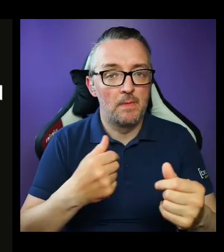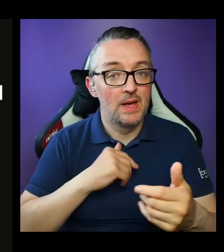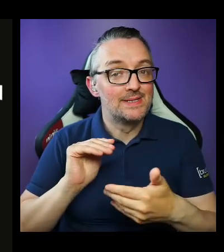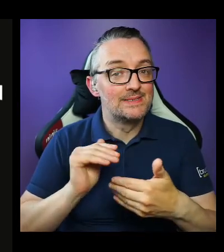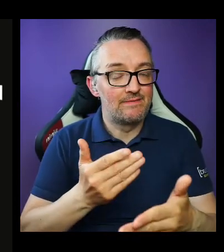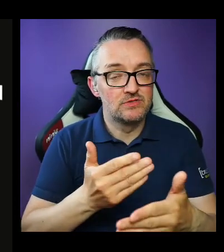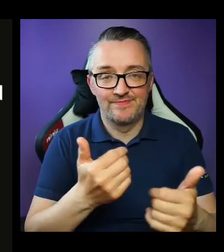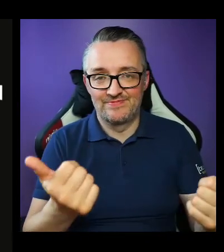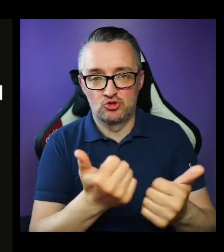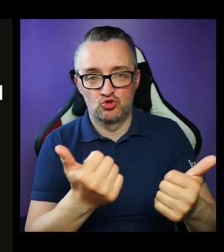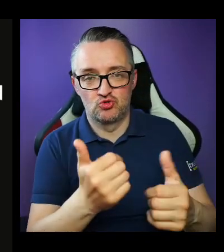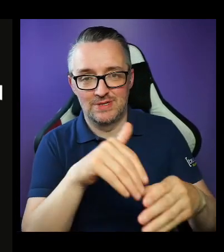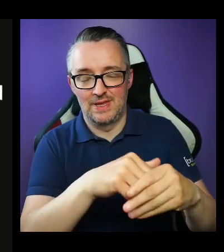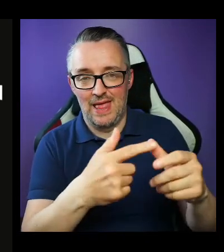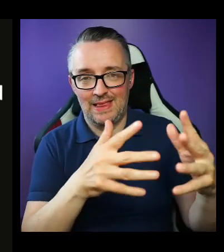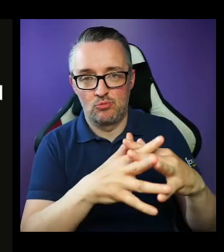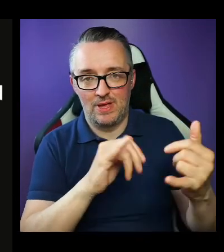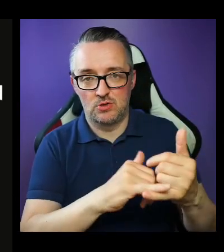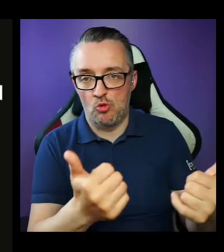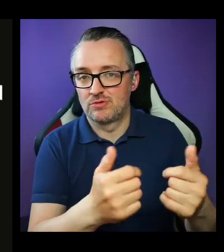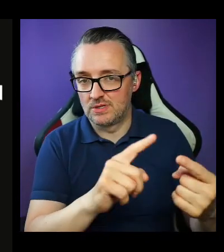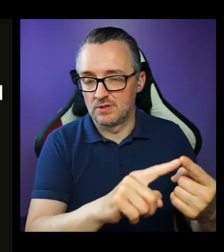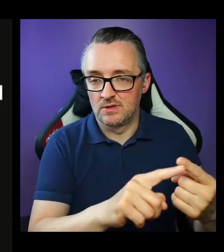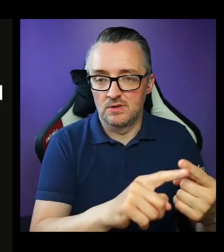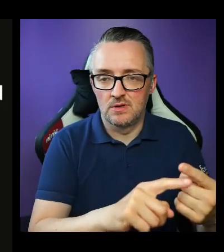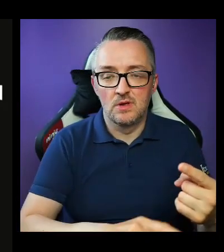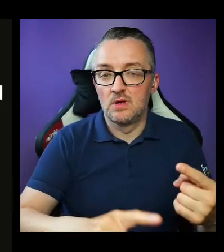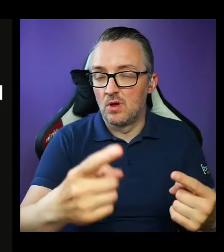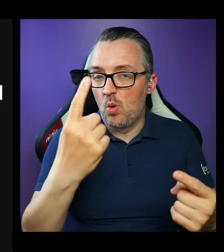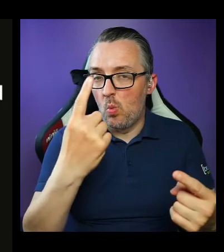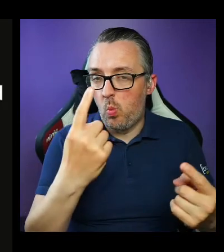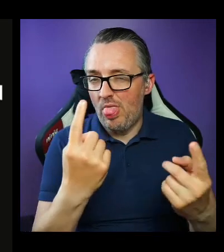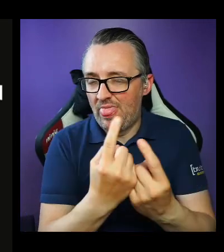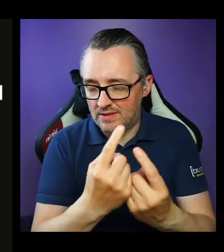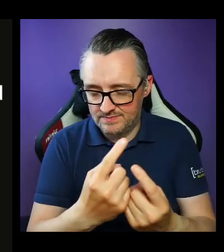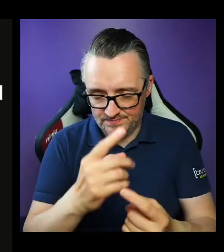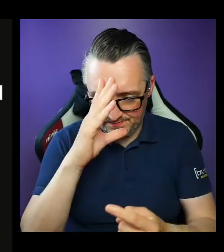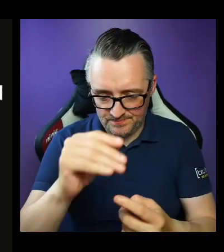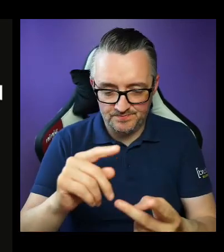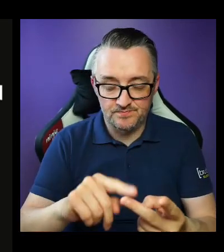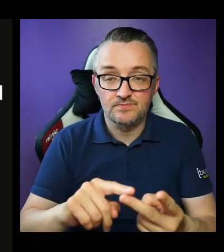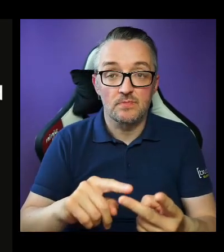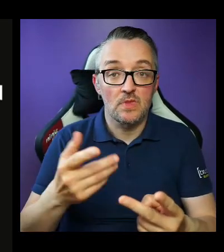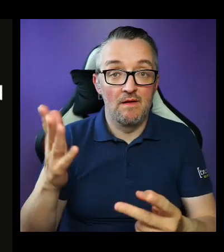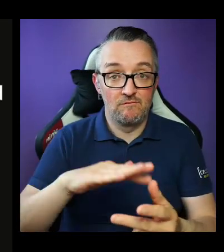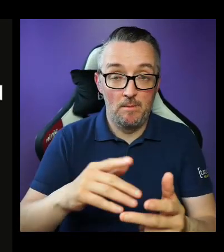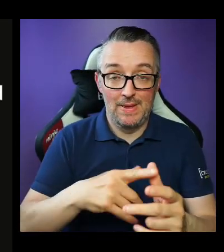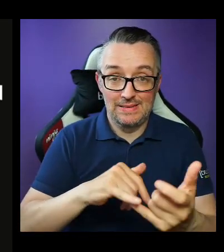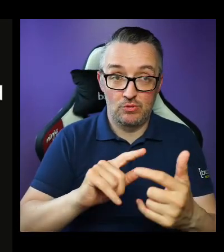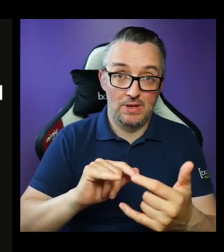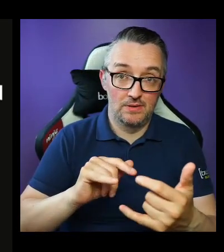were already in AWS. One thing to mention, though, since then we've